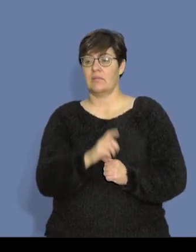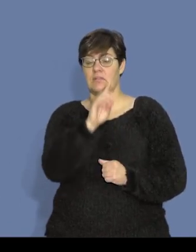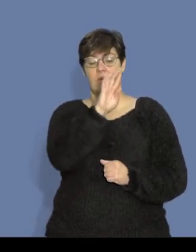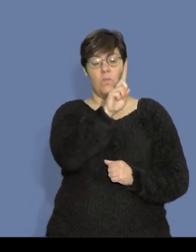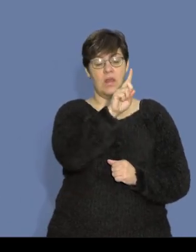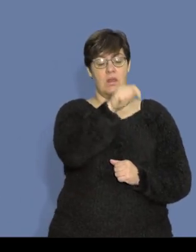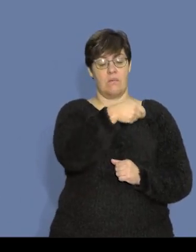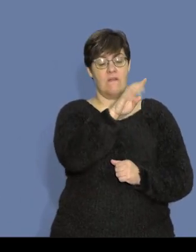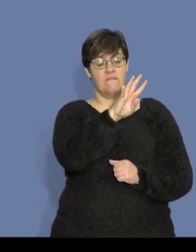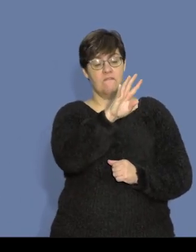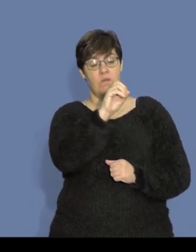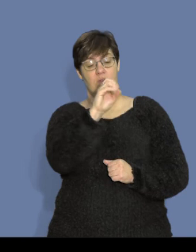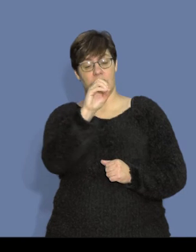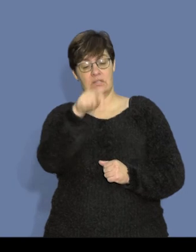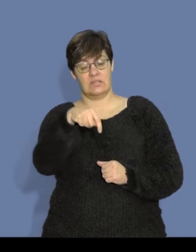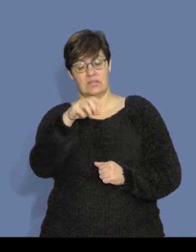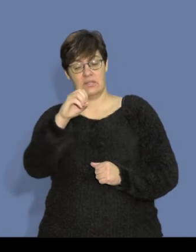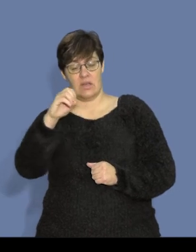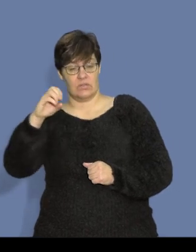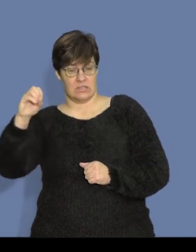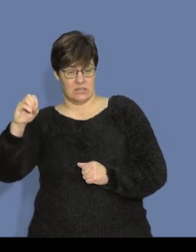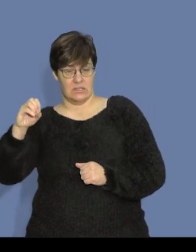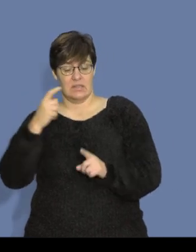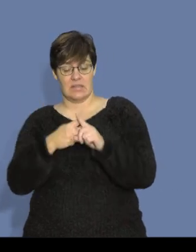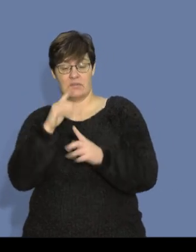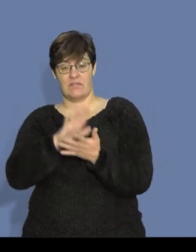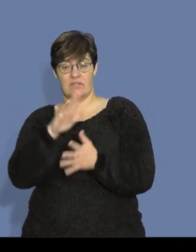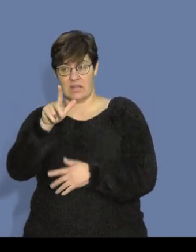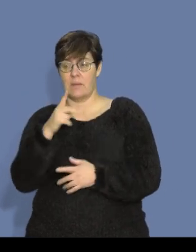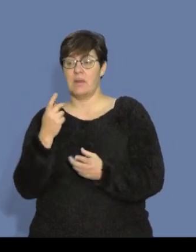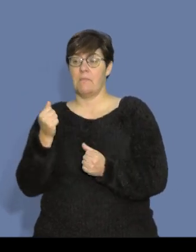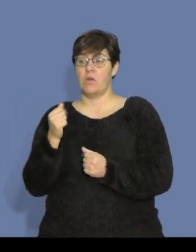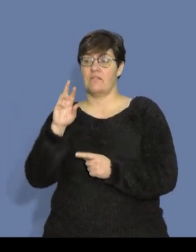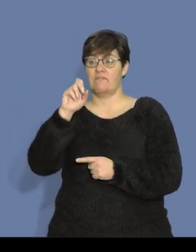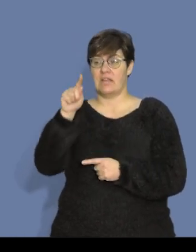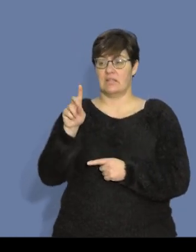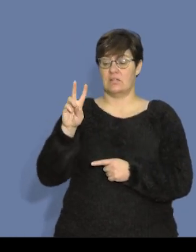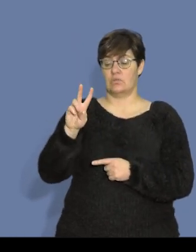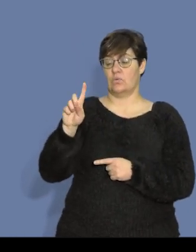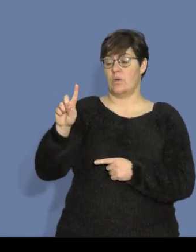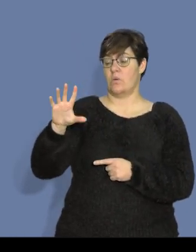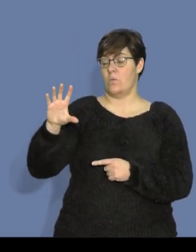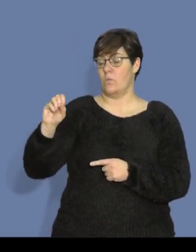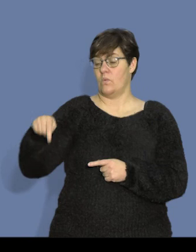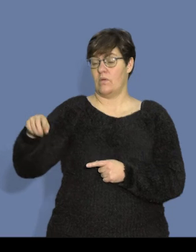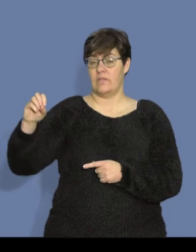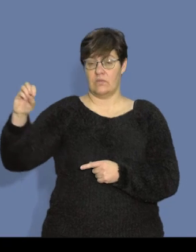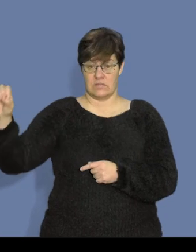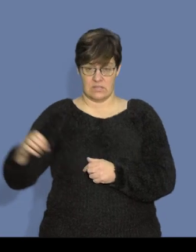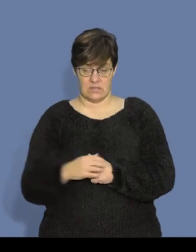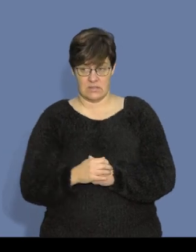There's my calculation, 1,400,000 times the 15% will give me my VAT amount